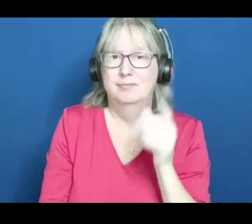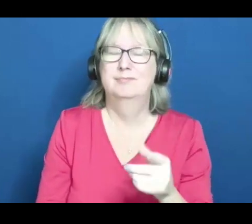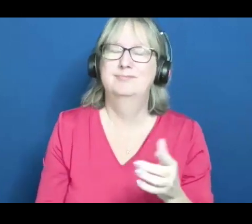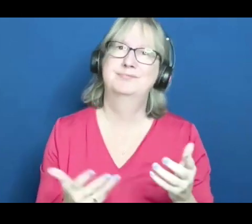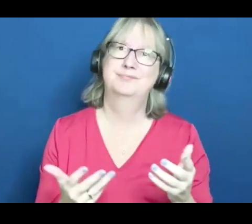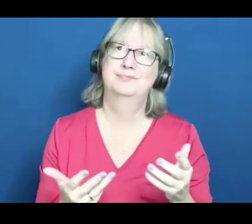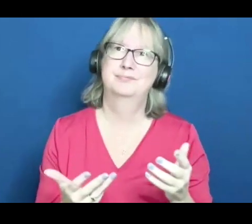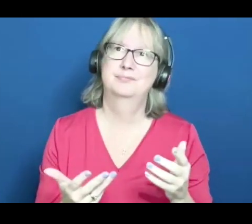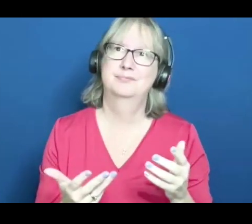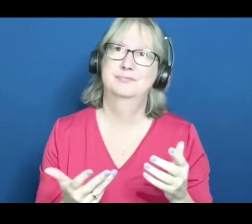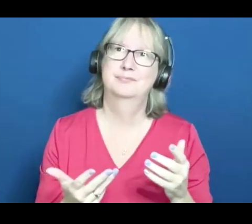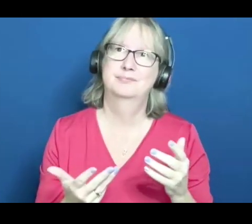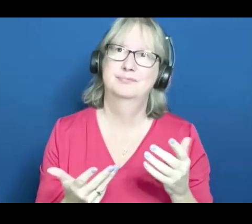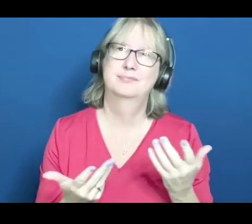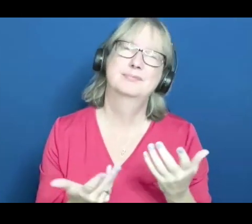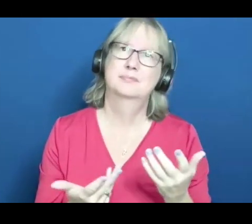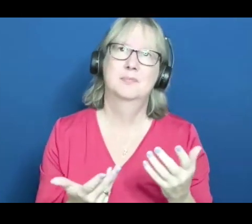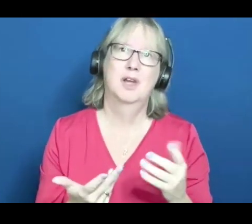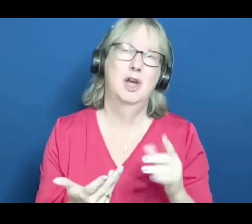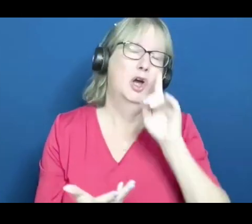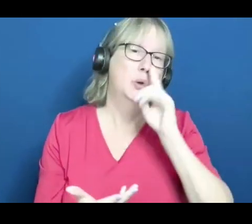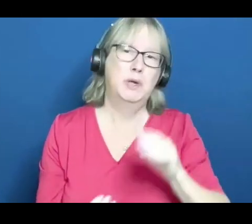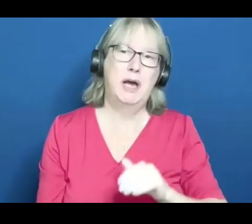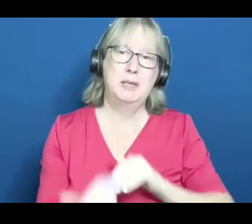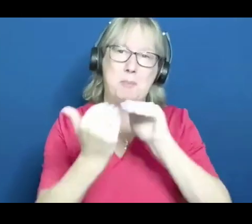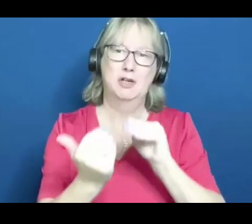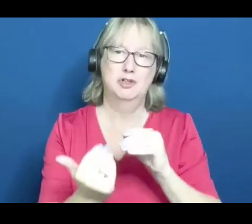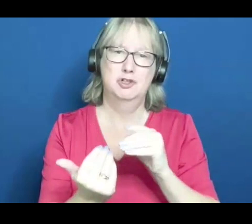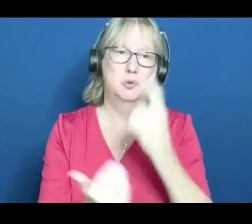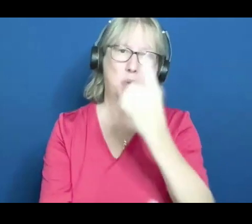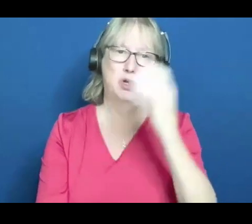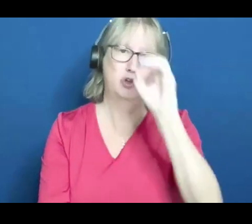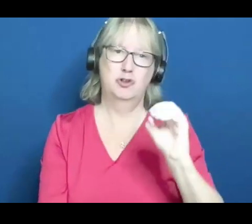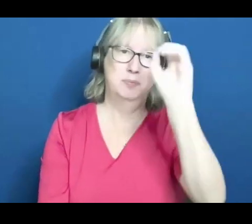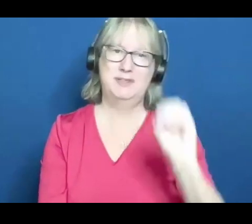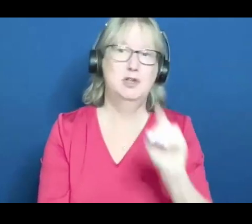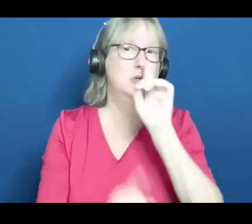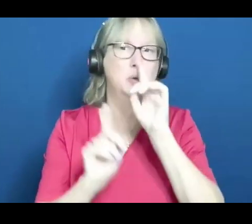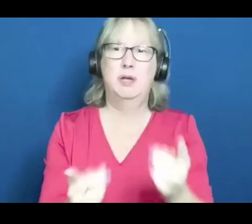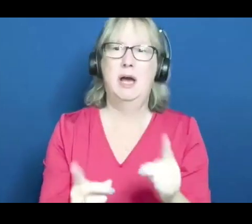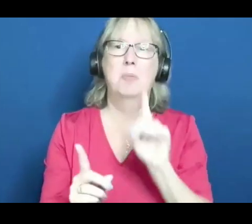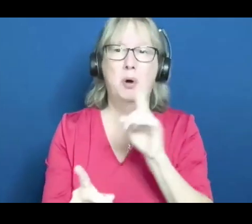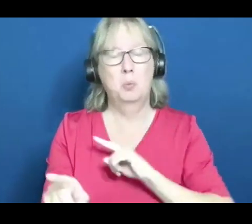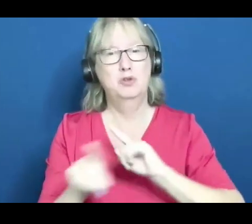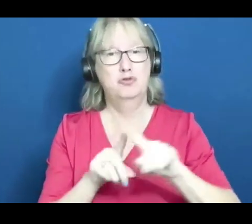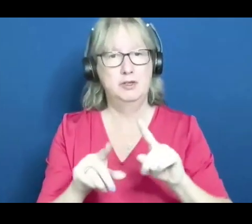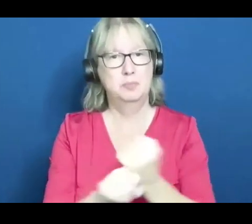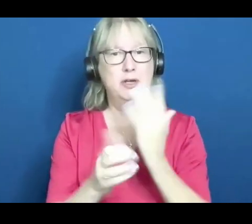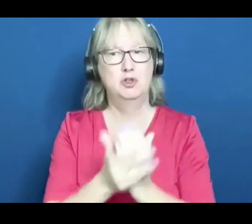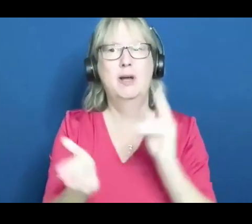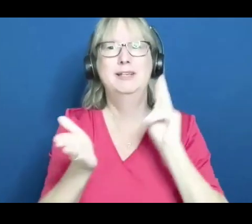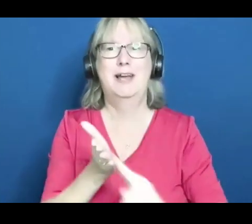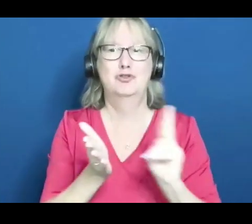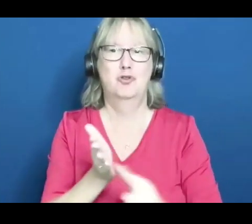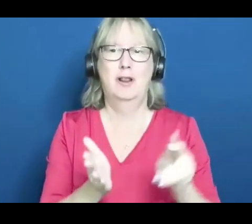Wearing hearing instruments, you can never get a perfect result, but the idea is to get as close as you can to natural hearing. And the equipment that we